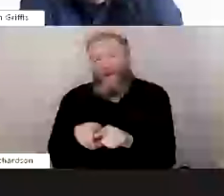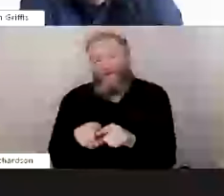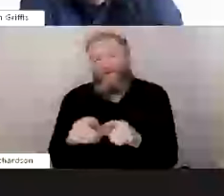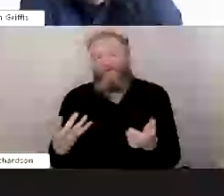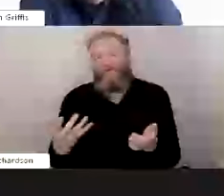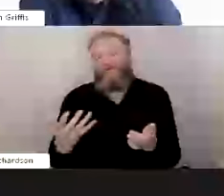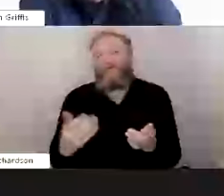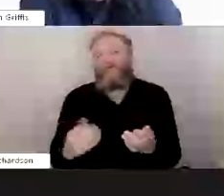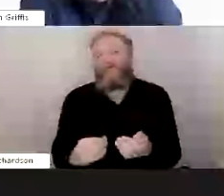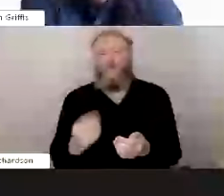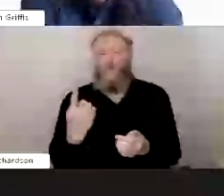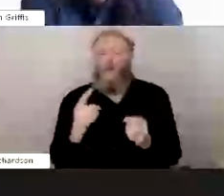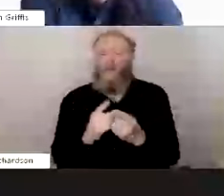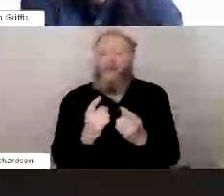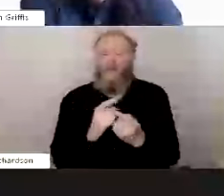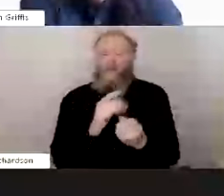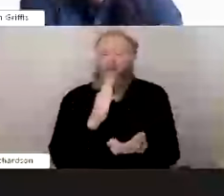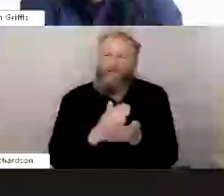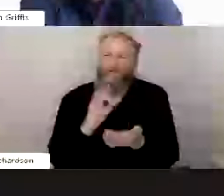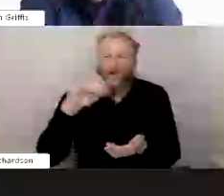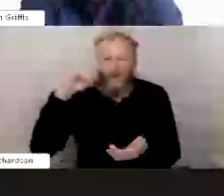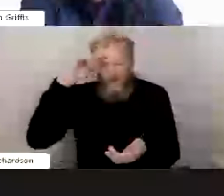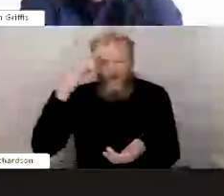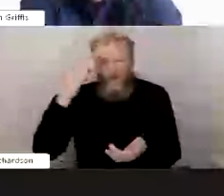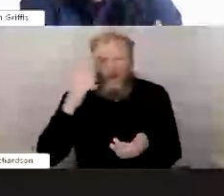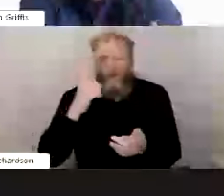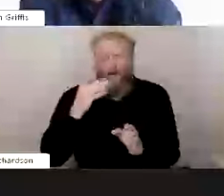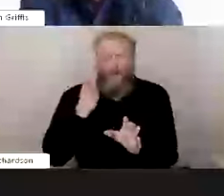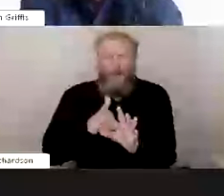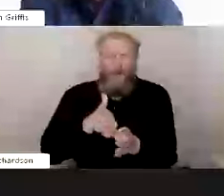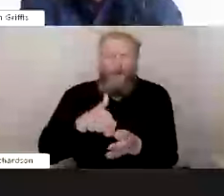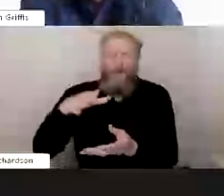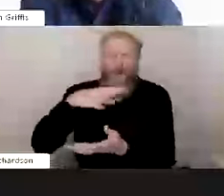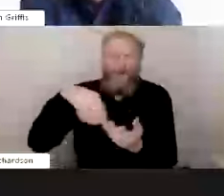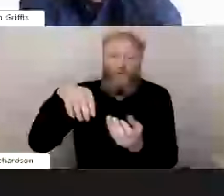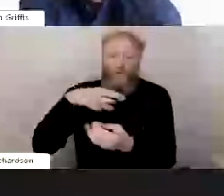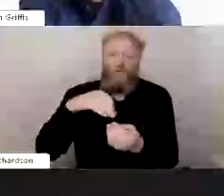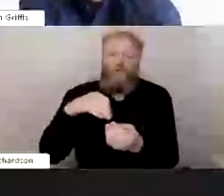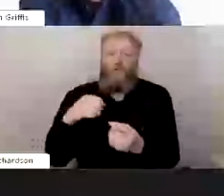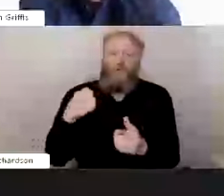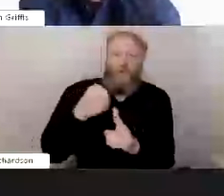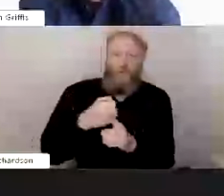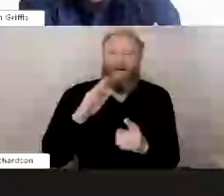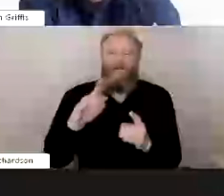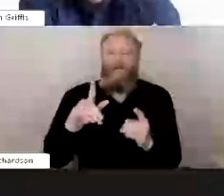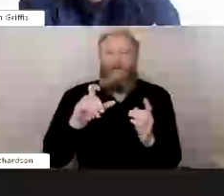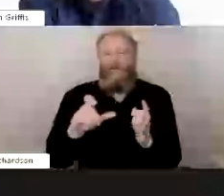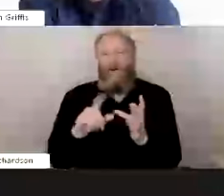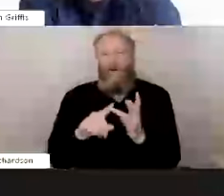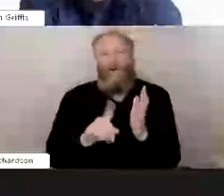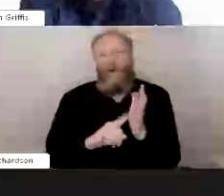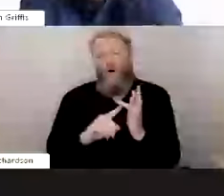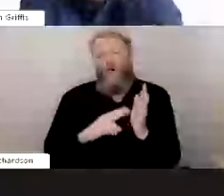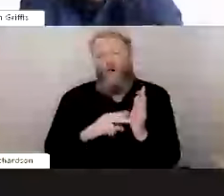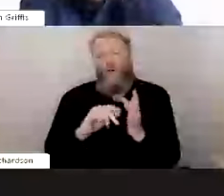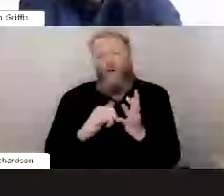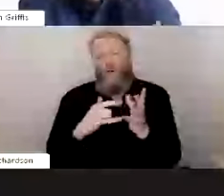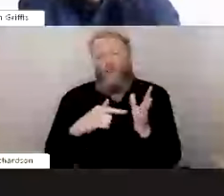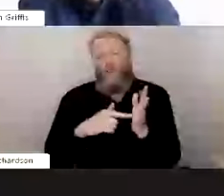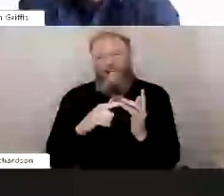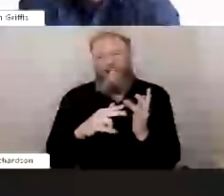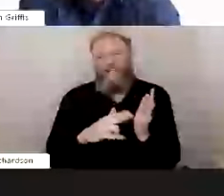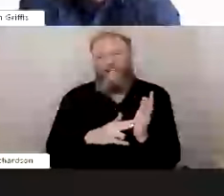really not well understood is the psychosocial impact of colonisation, the dispossession from land. What does that